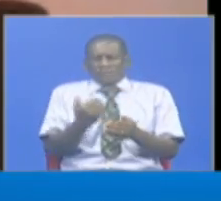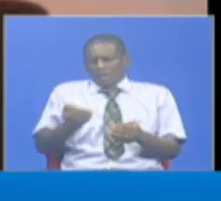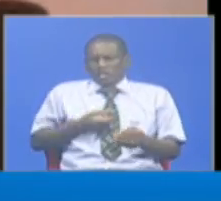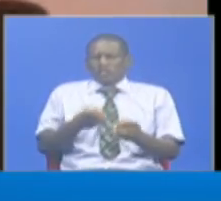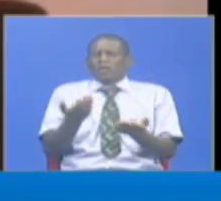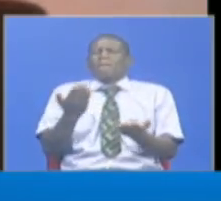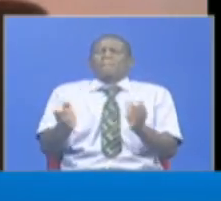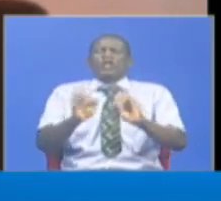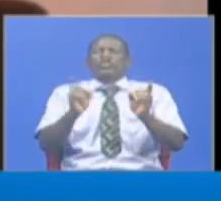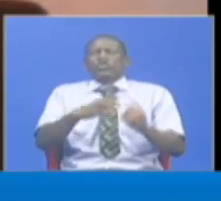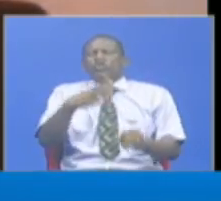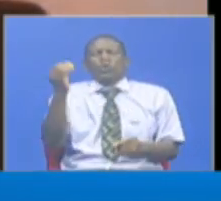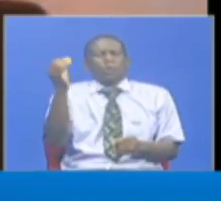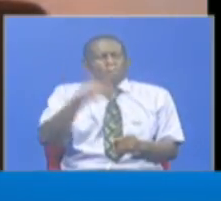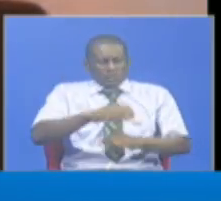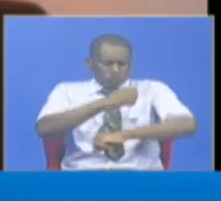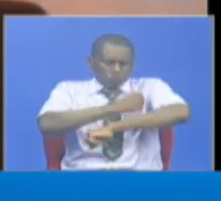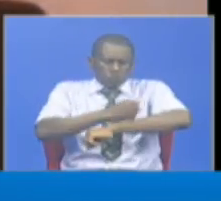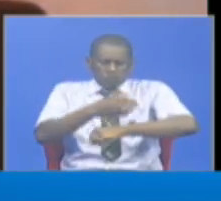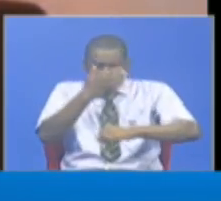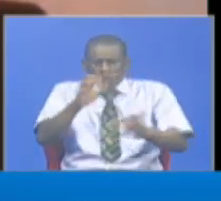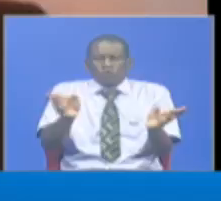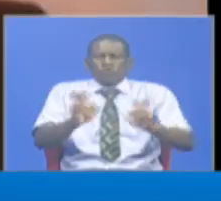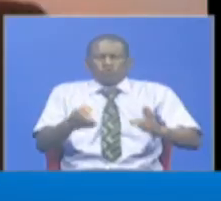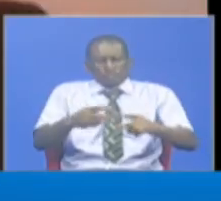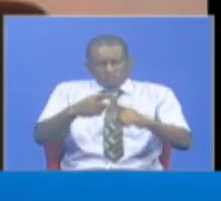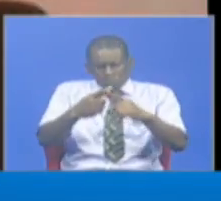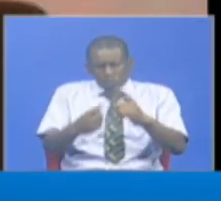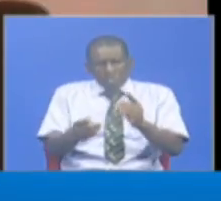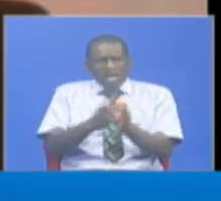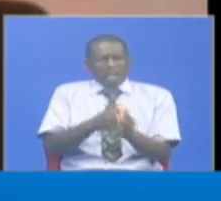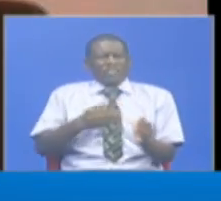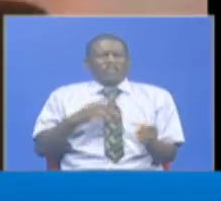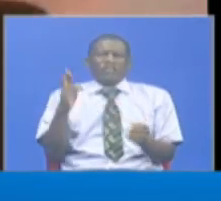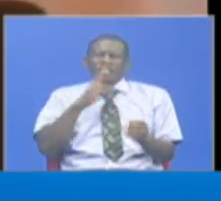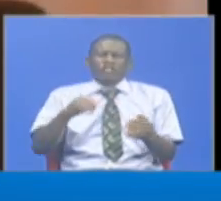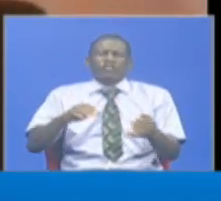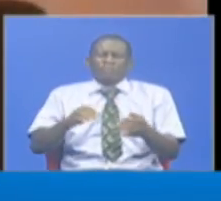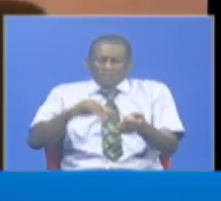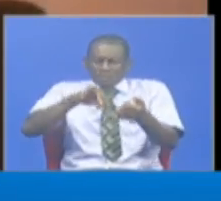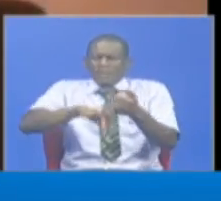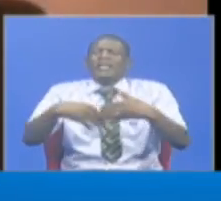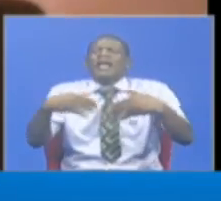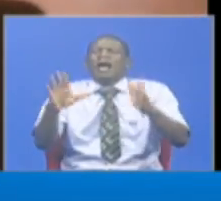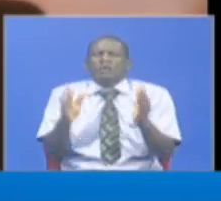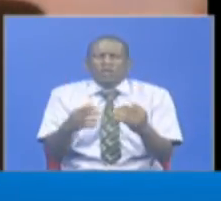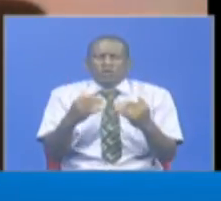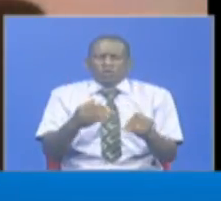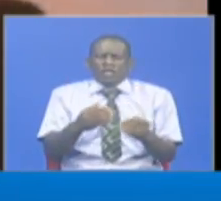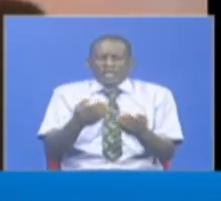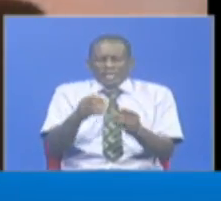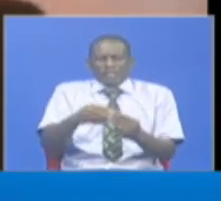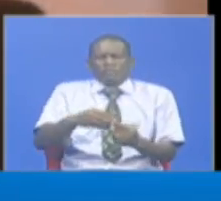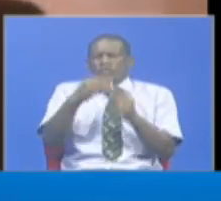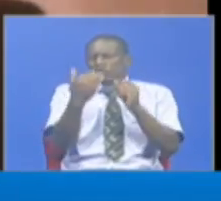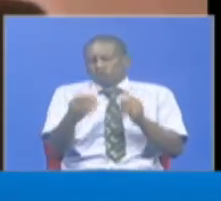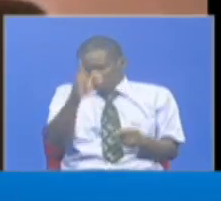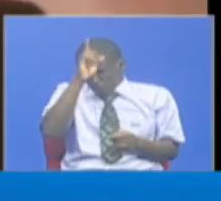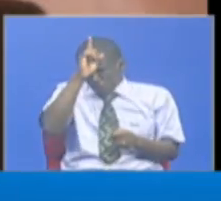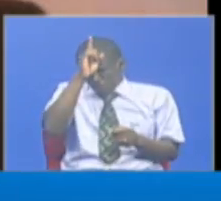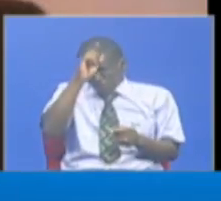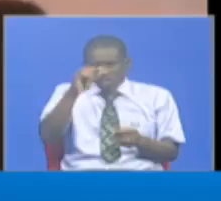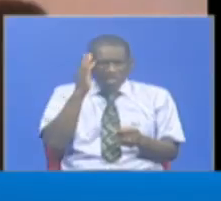because they have gone through FGM and they are at the risk of getting married. And of course, children who are in rural areas, they know that there are